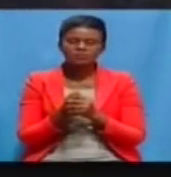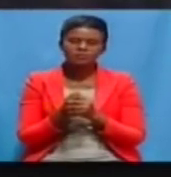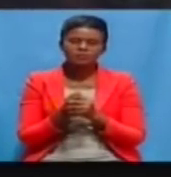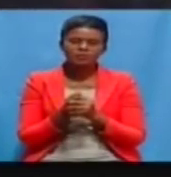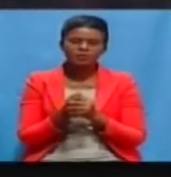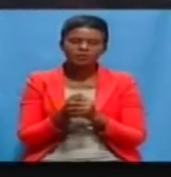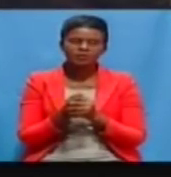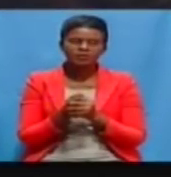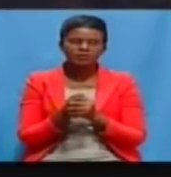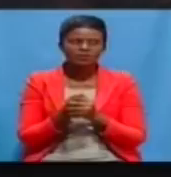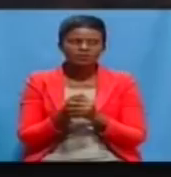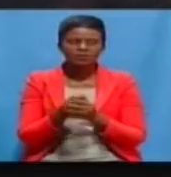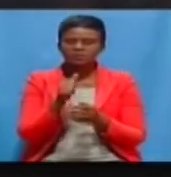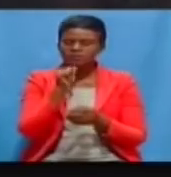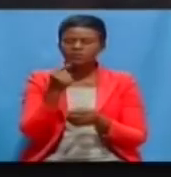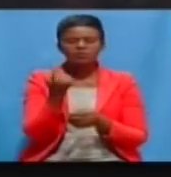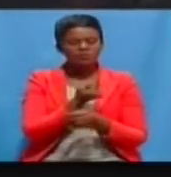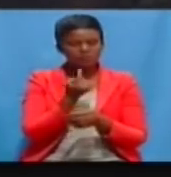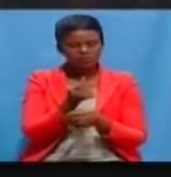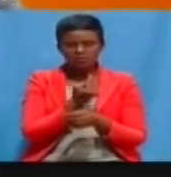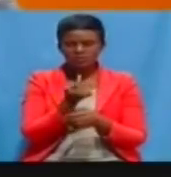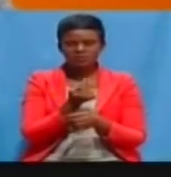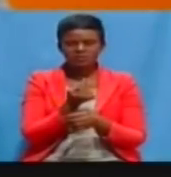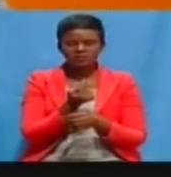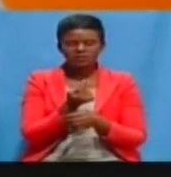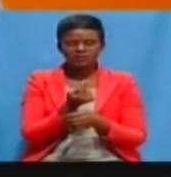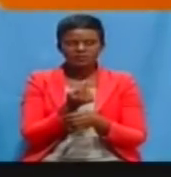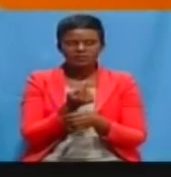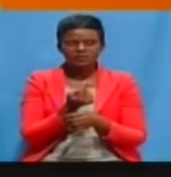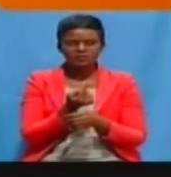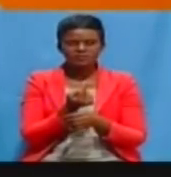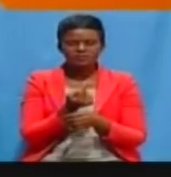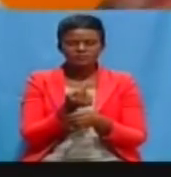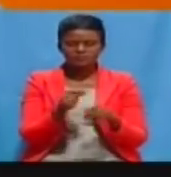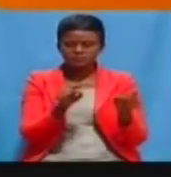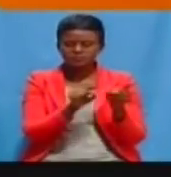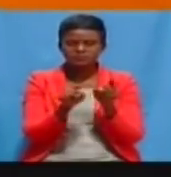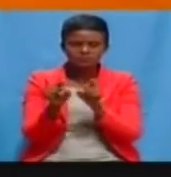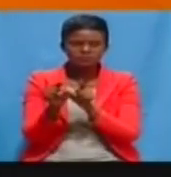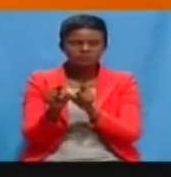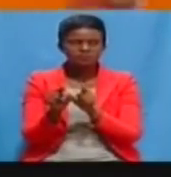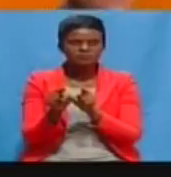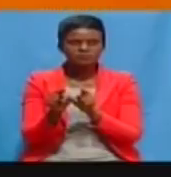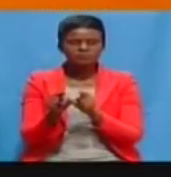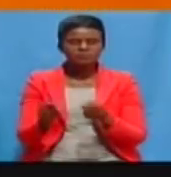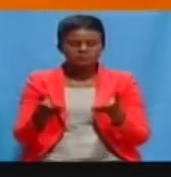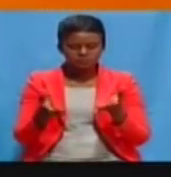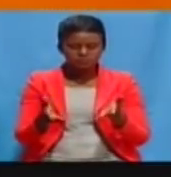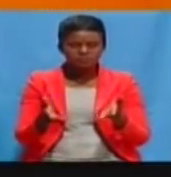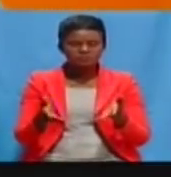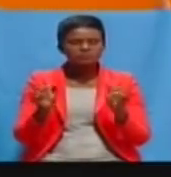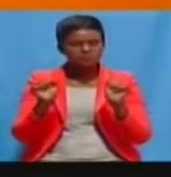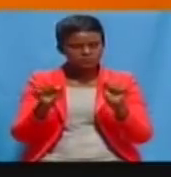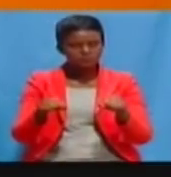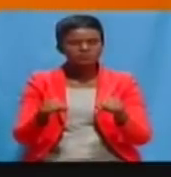them. It's not just about us communicating to the citizens. It's also to help us hear the people and hear them